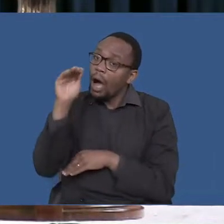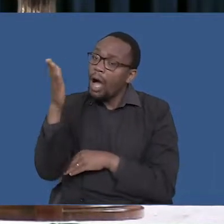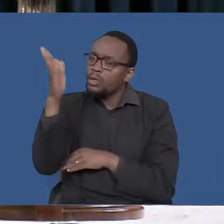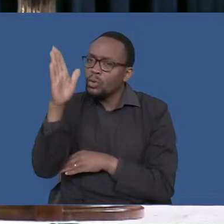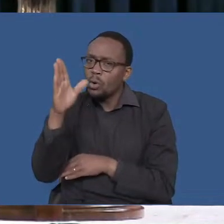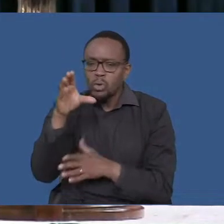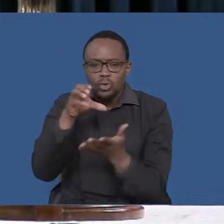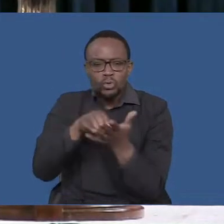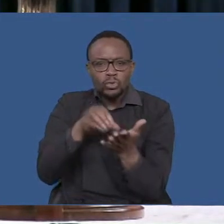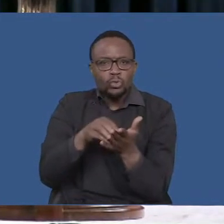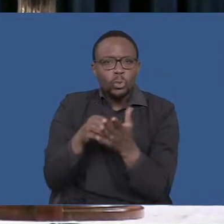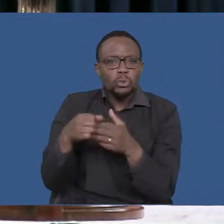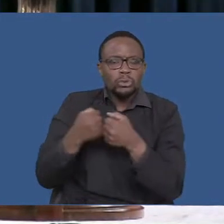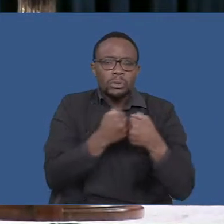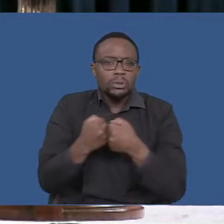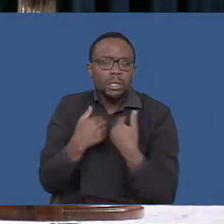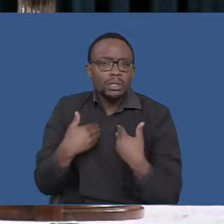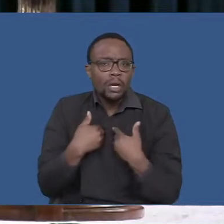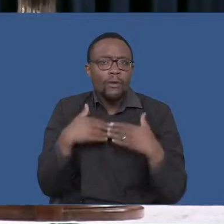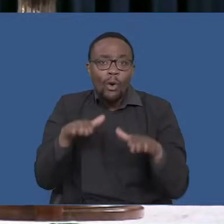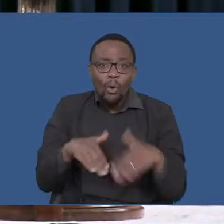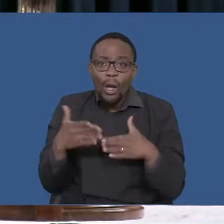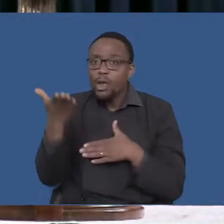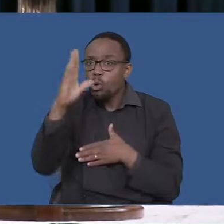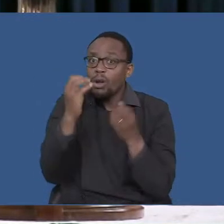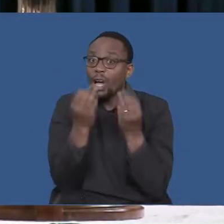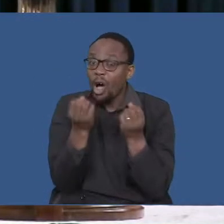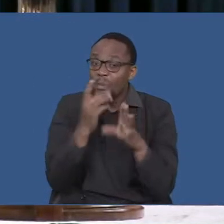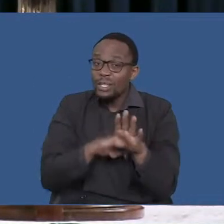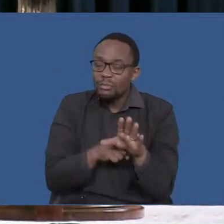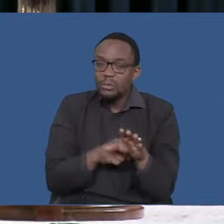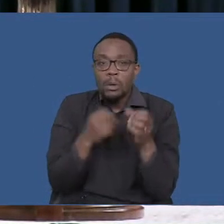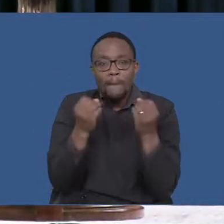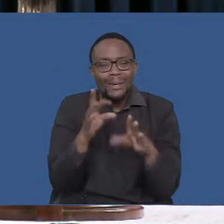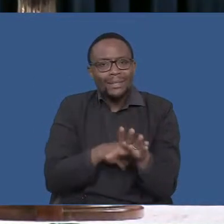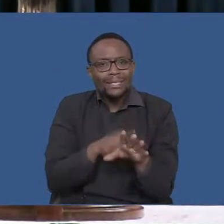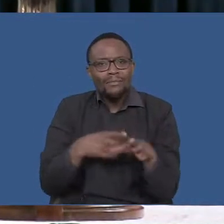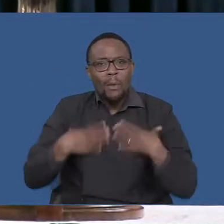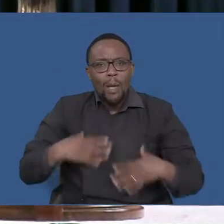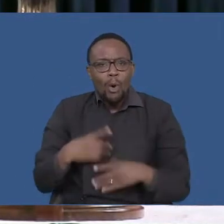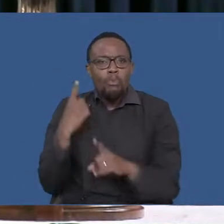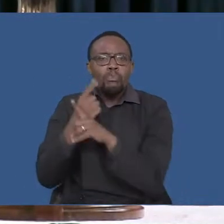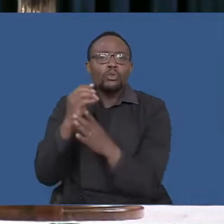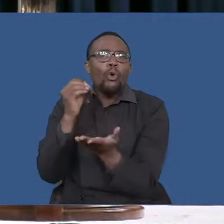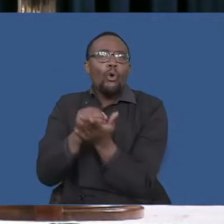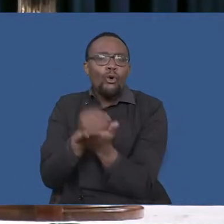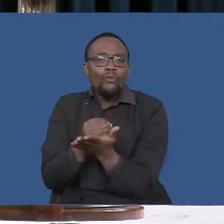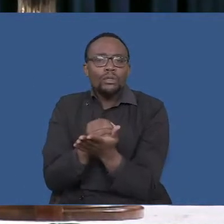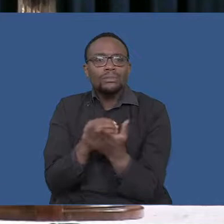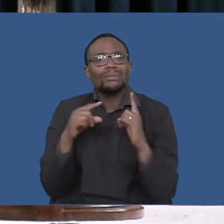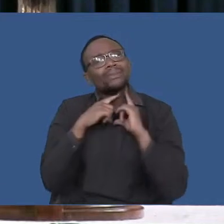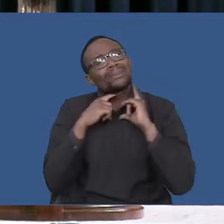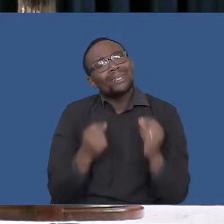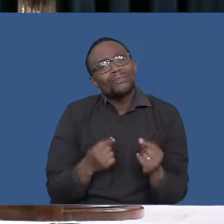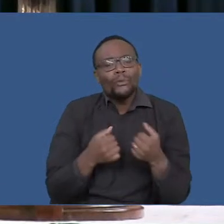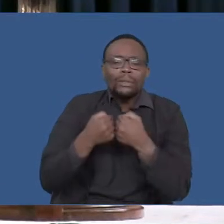struggling with, how many times do you wait on him? Many times I meet many people in my office who tell me, Rev, I'm struggling